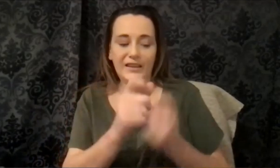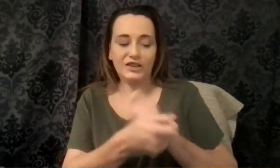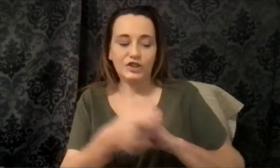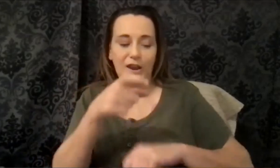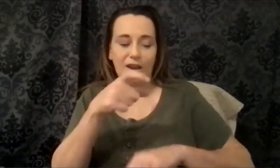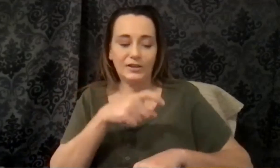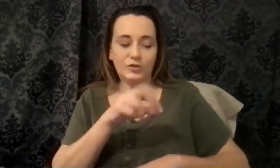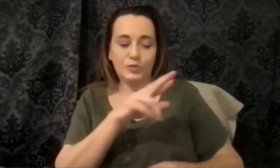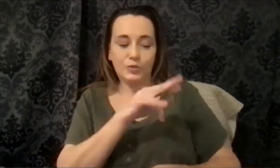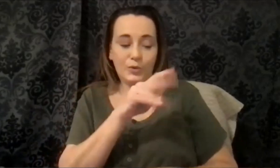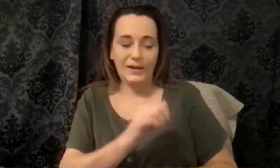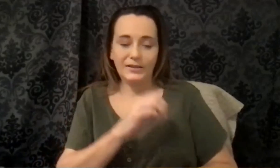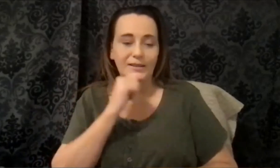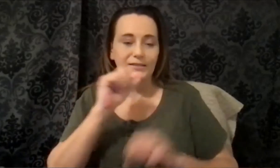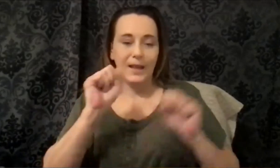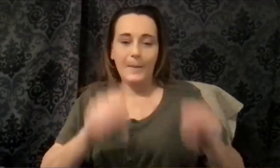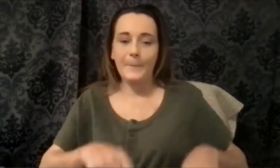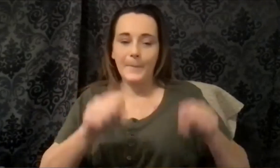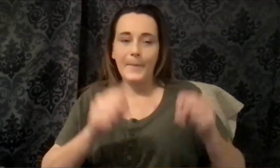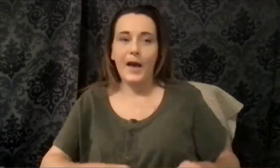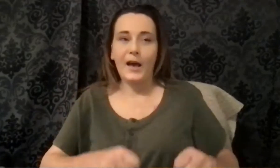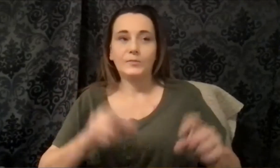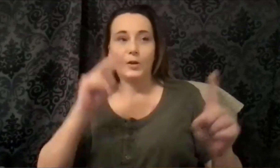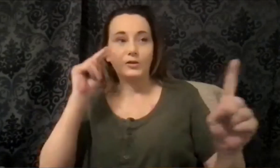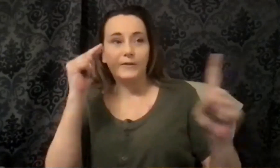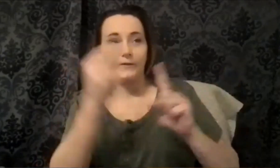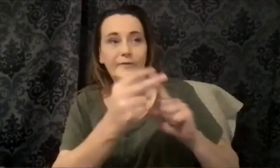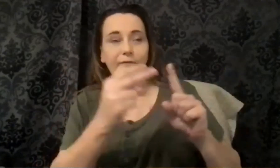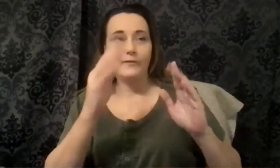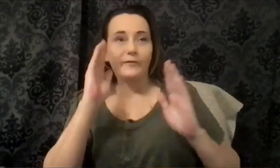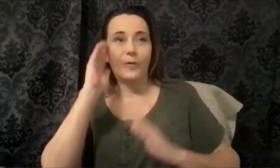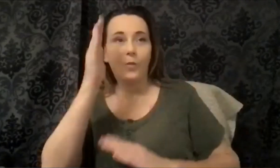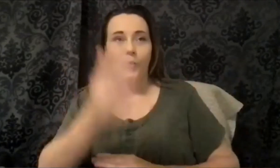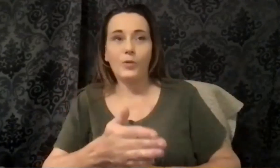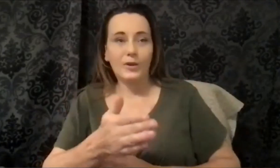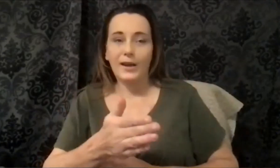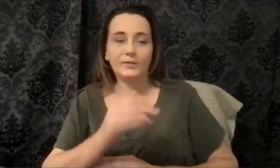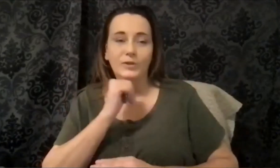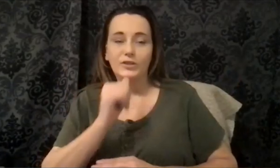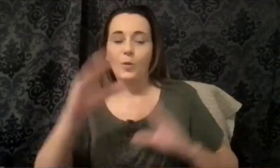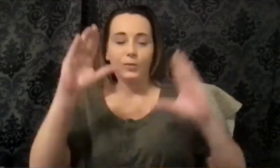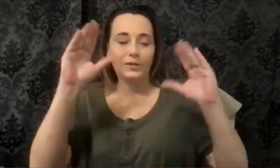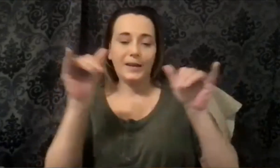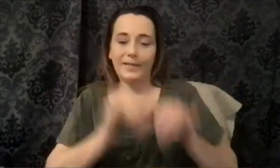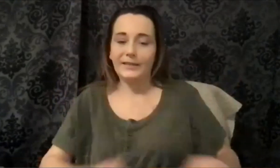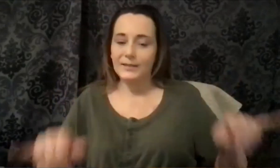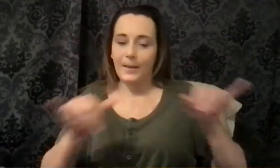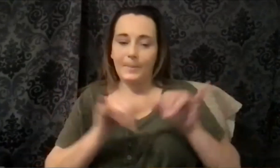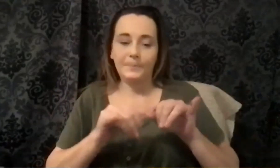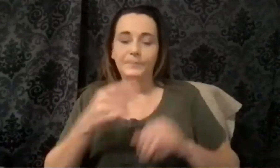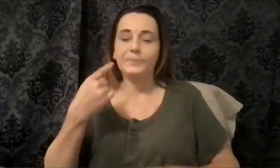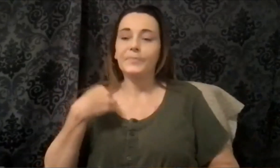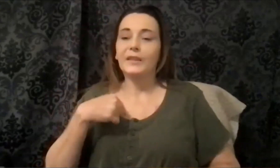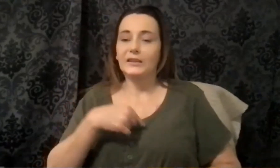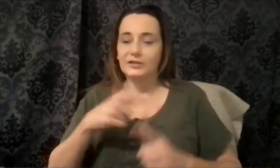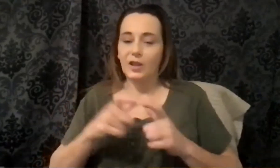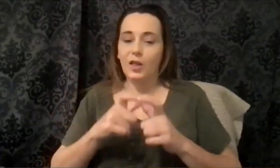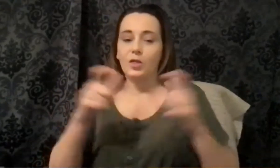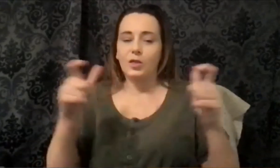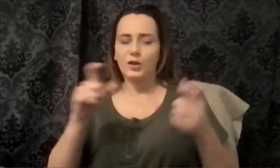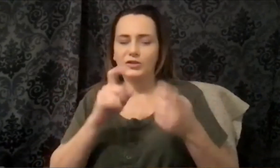possible to forecast future exchange rates, we do not expect the same circumstances. This is a very large adjustment. This